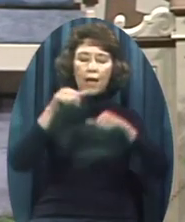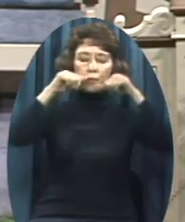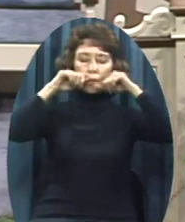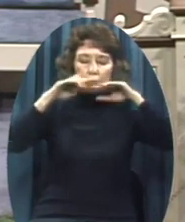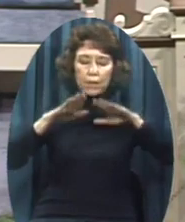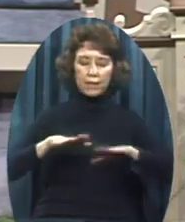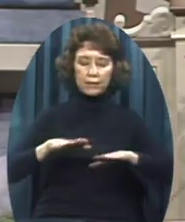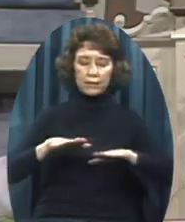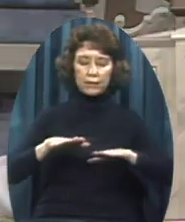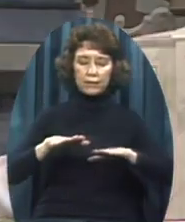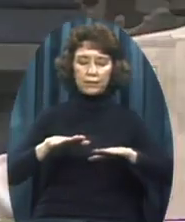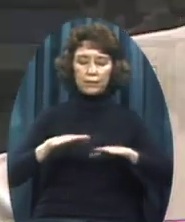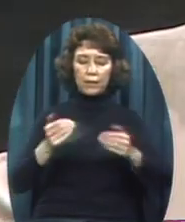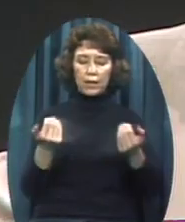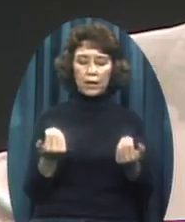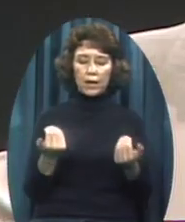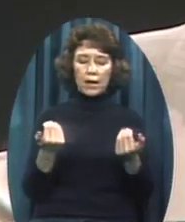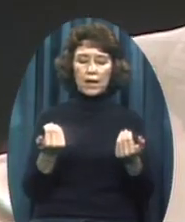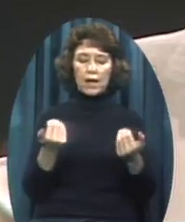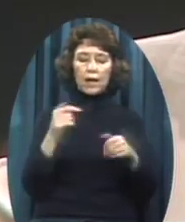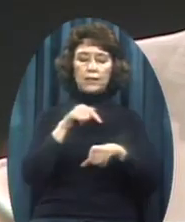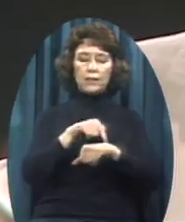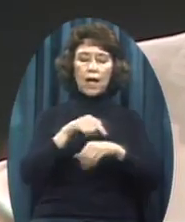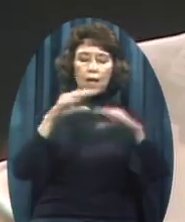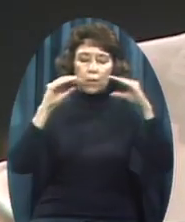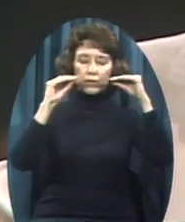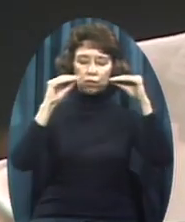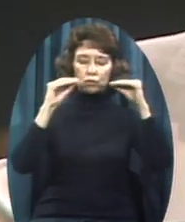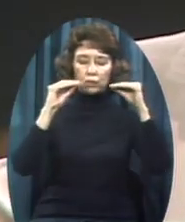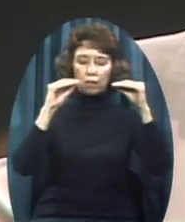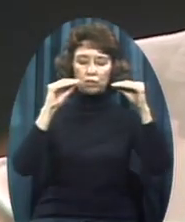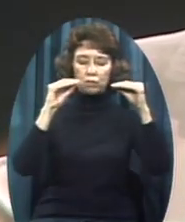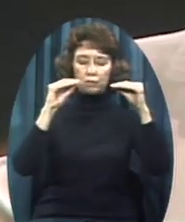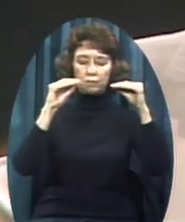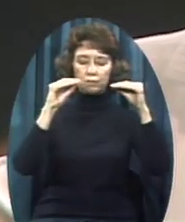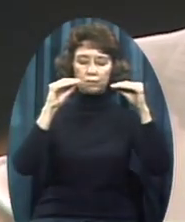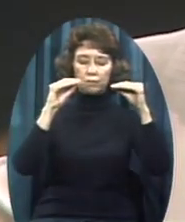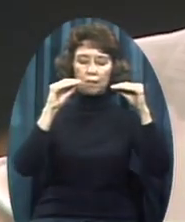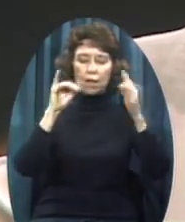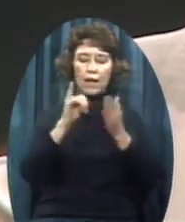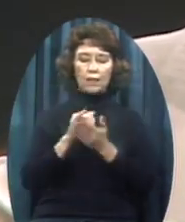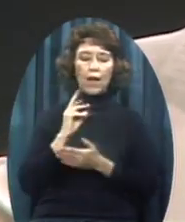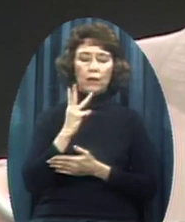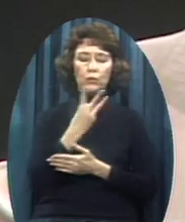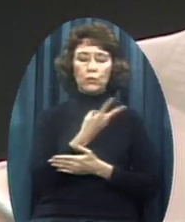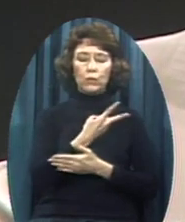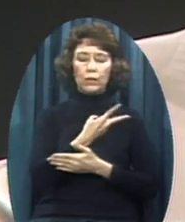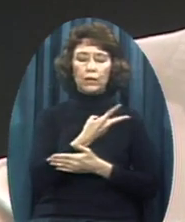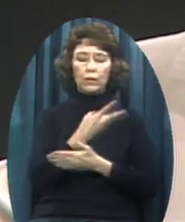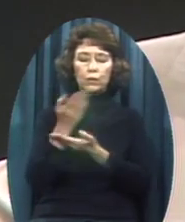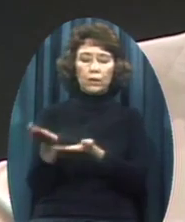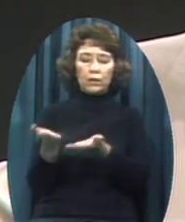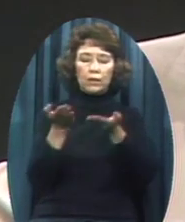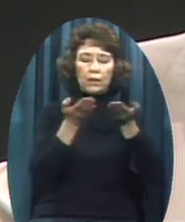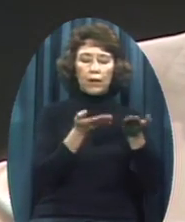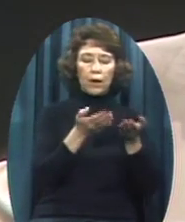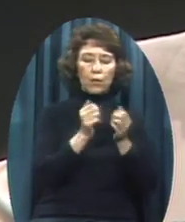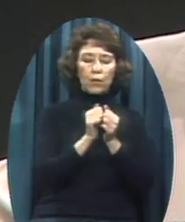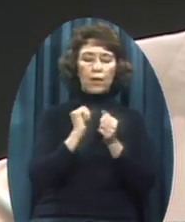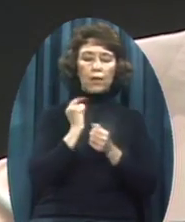blessing, a time of instruction, and that we will carry it with us and give